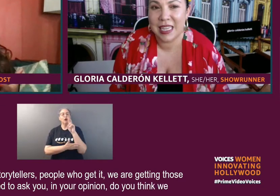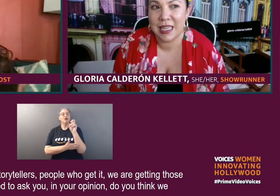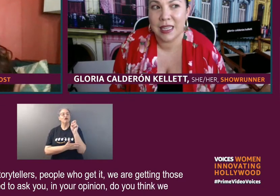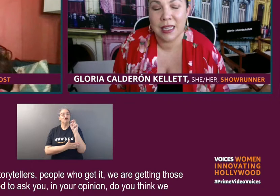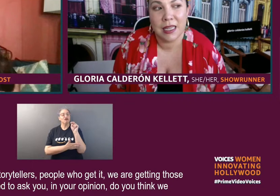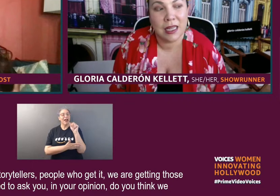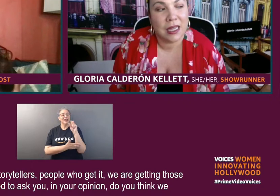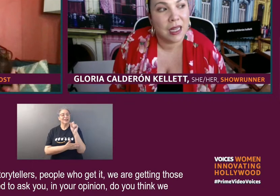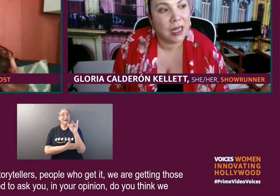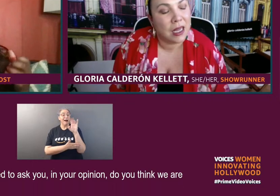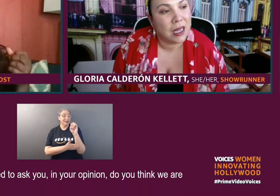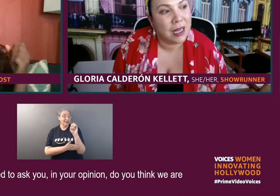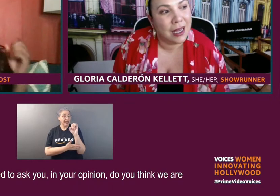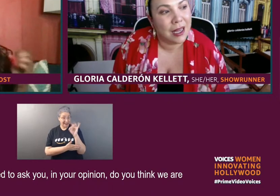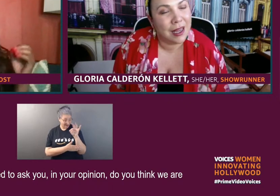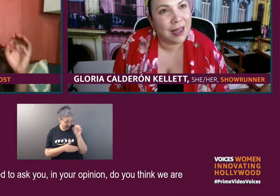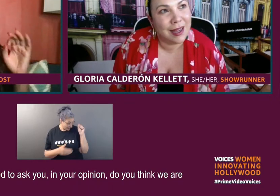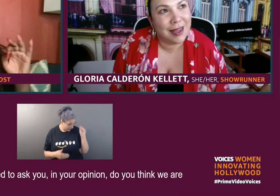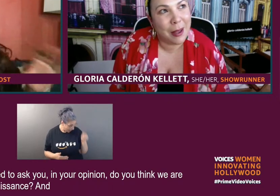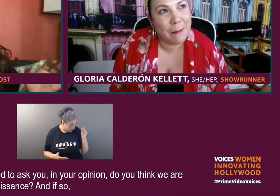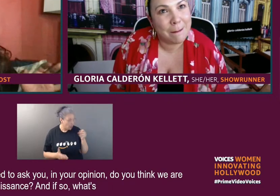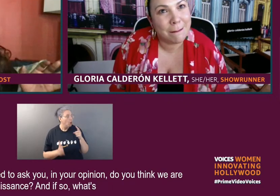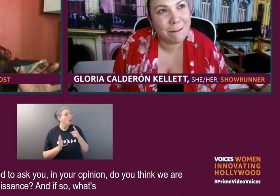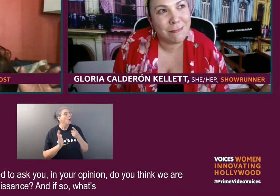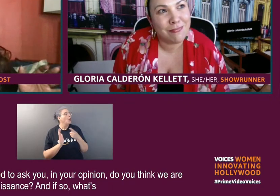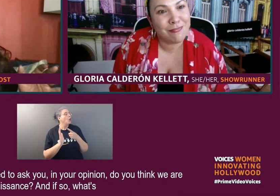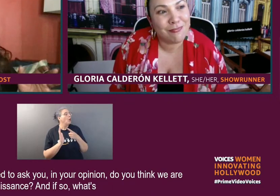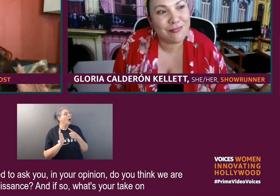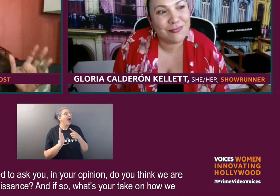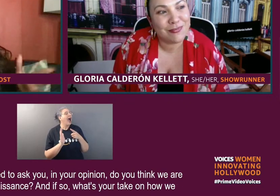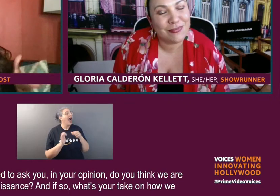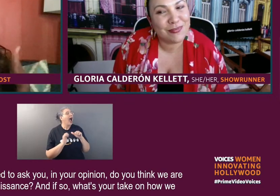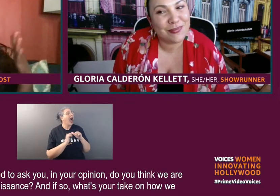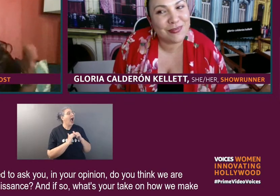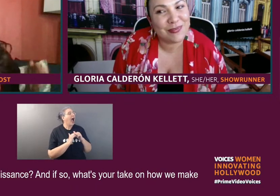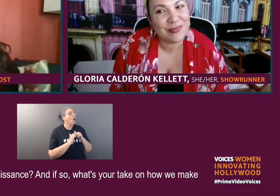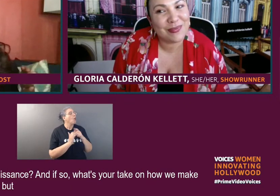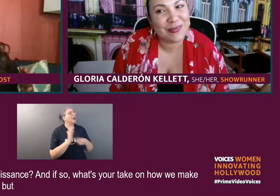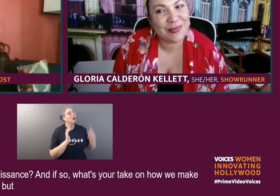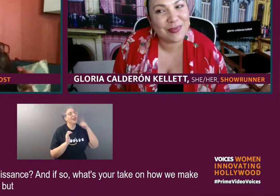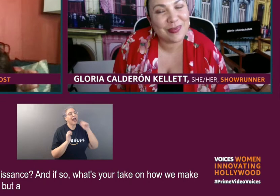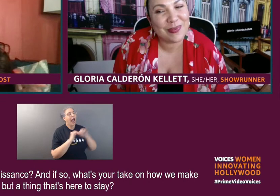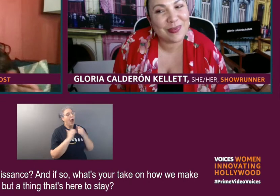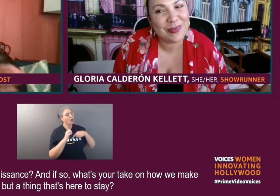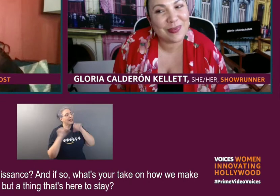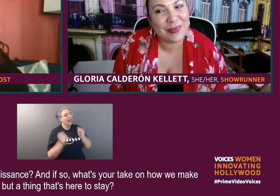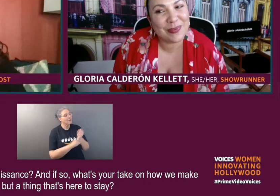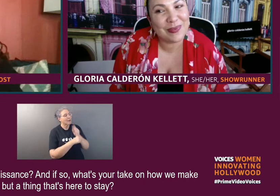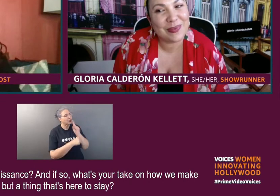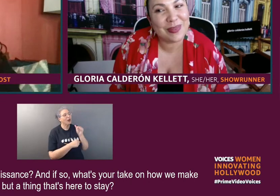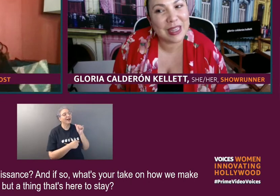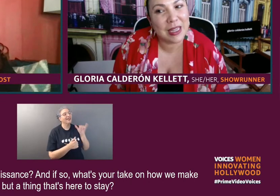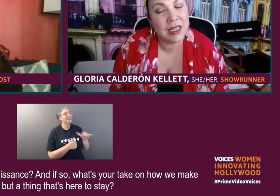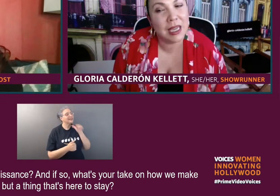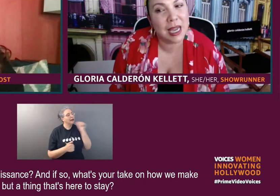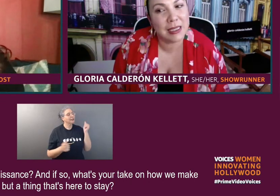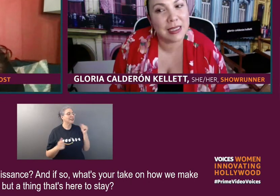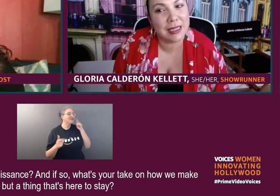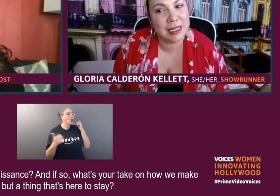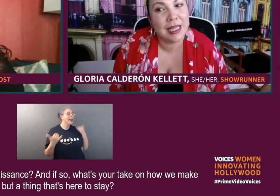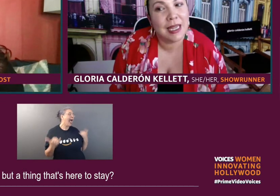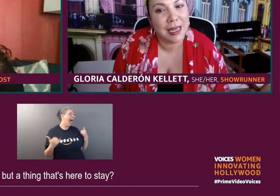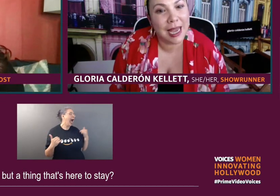renaissance? And if so, what's your take on how we make sure it's not a trend, but a thing